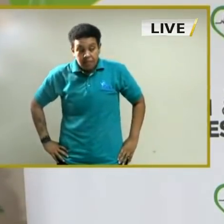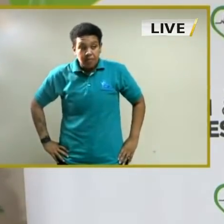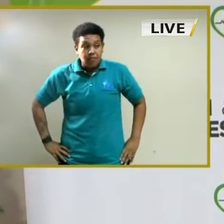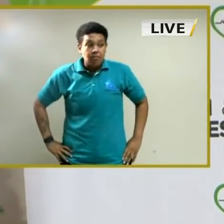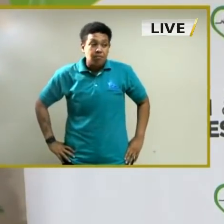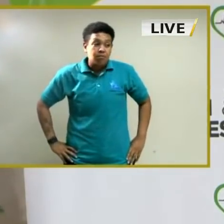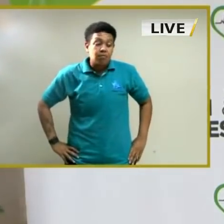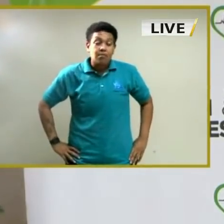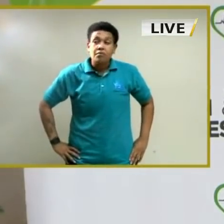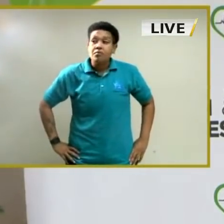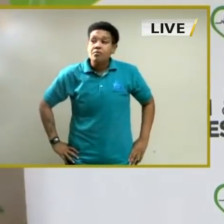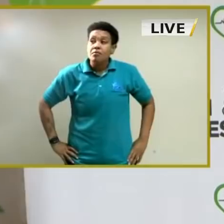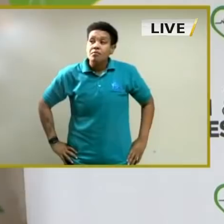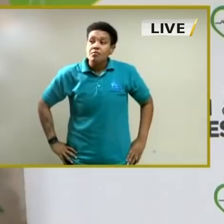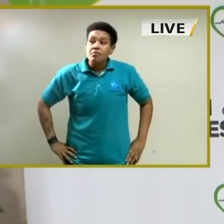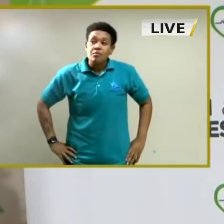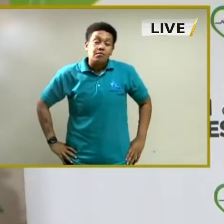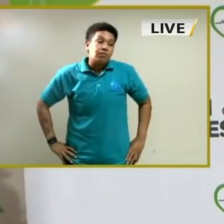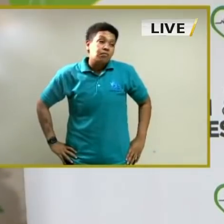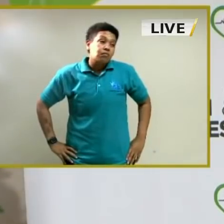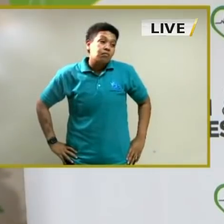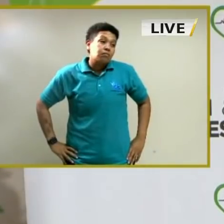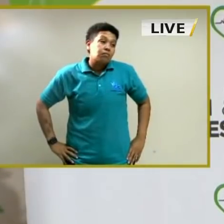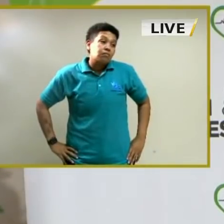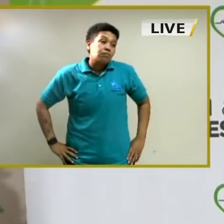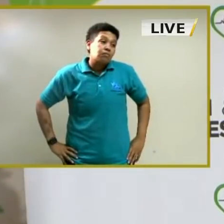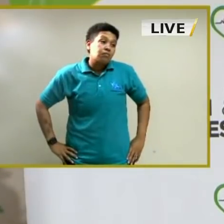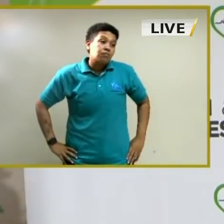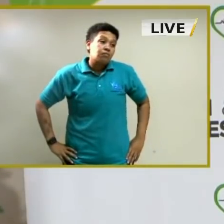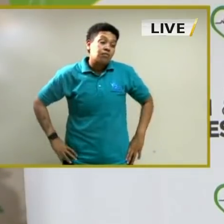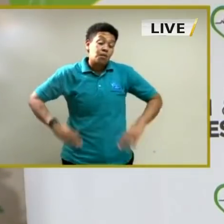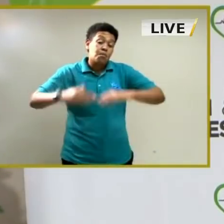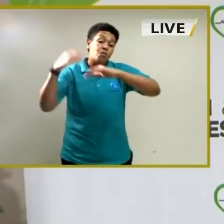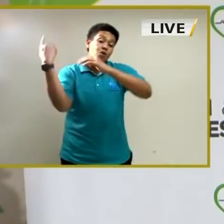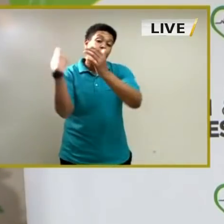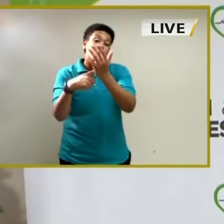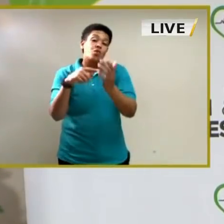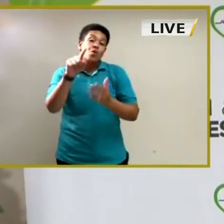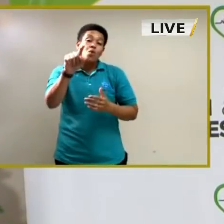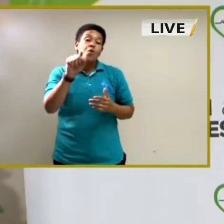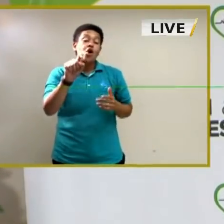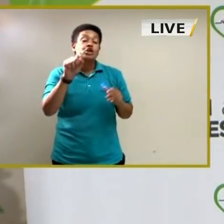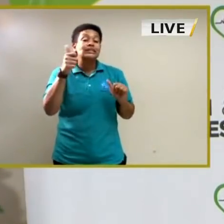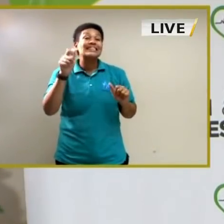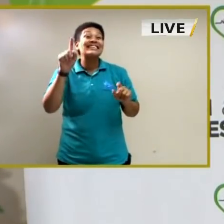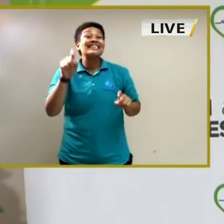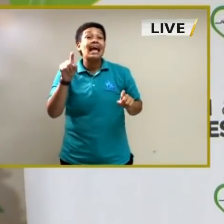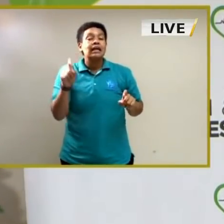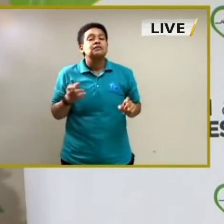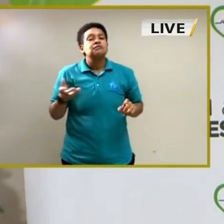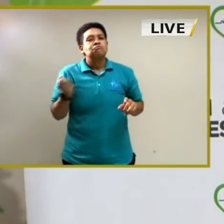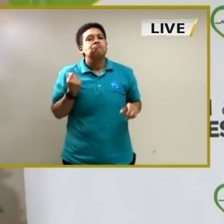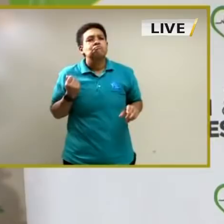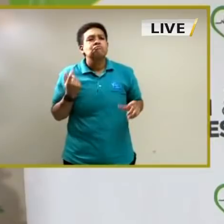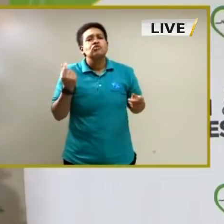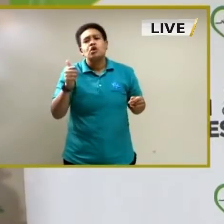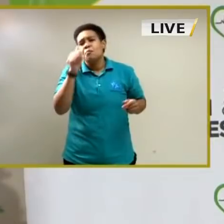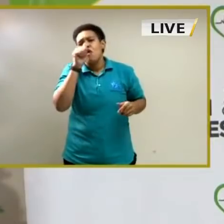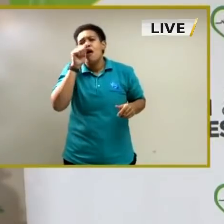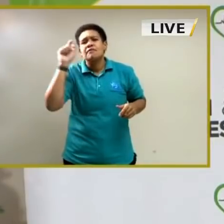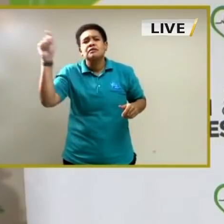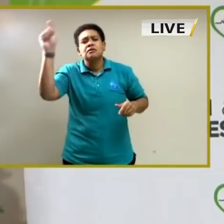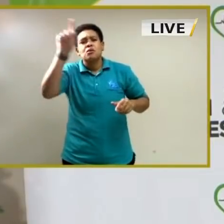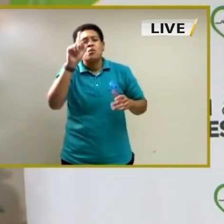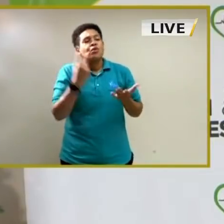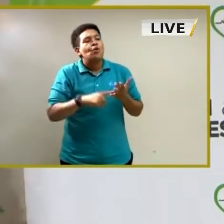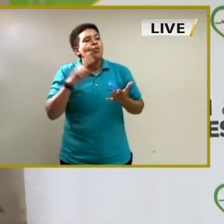than 1,100 tests that have been done in the last 36 hours by private facilities,